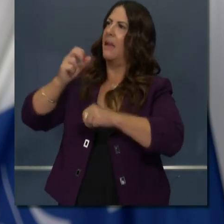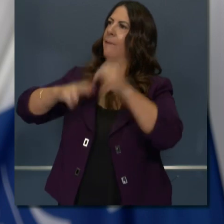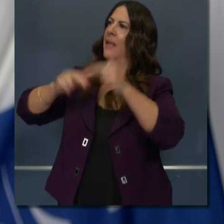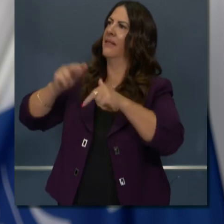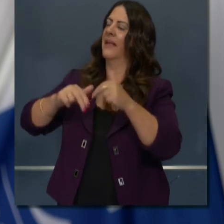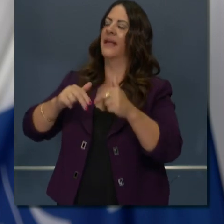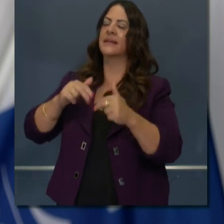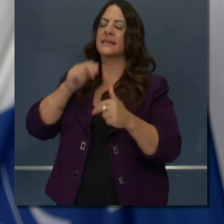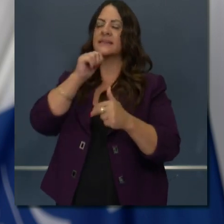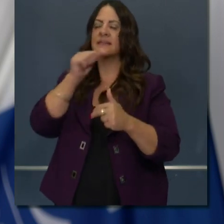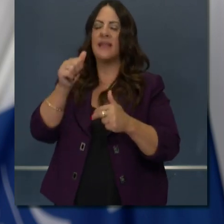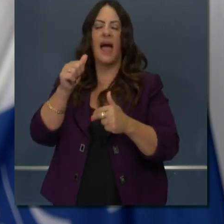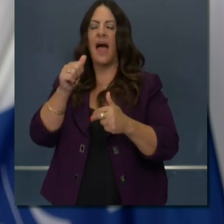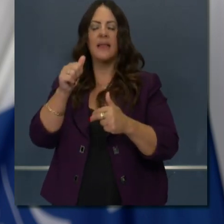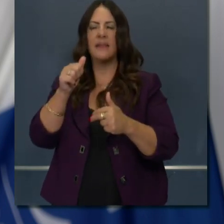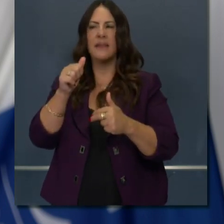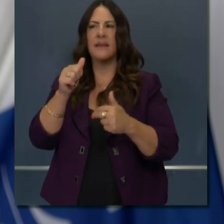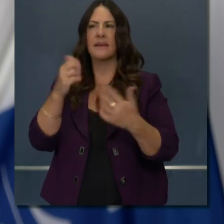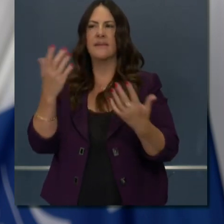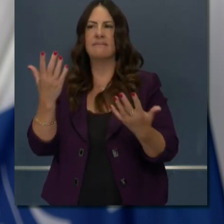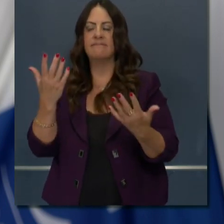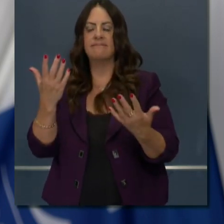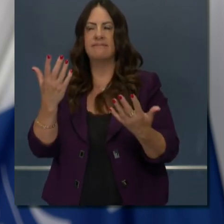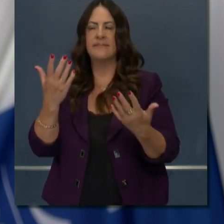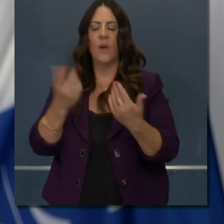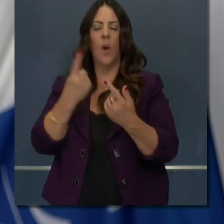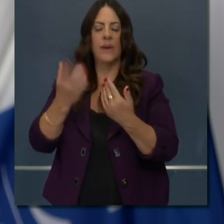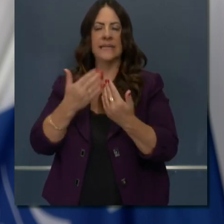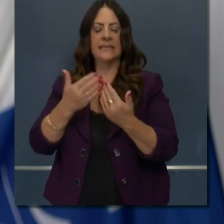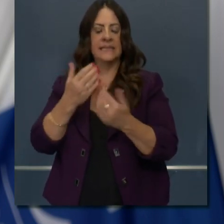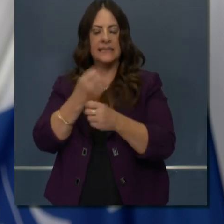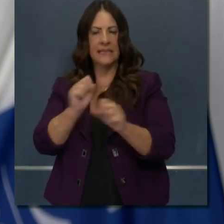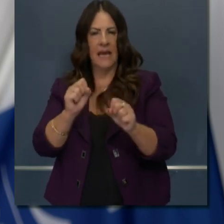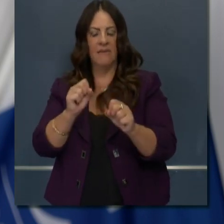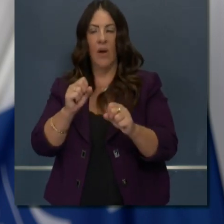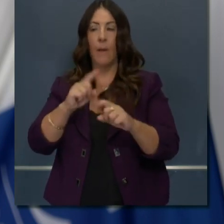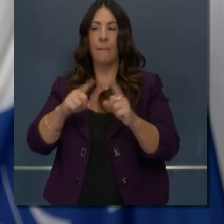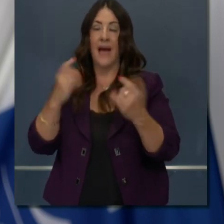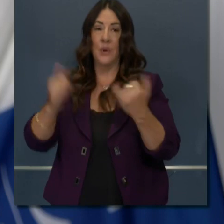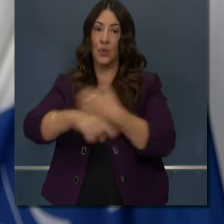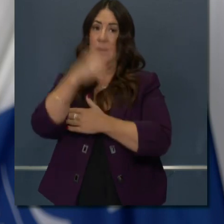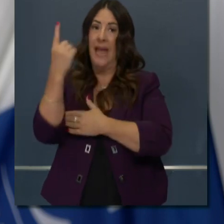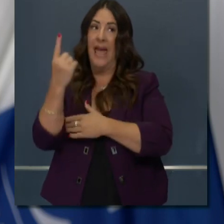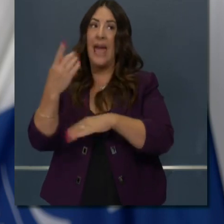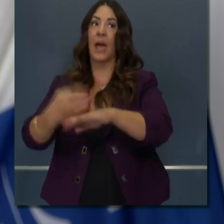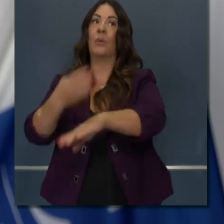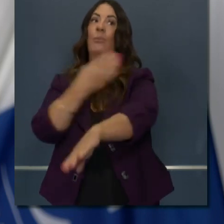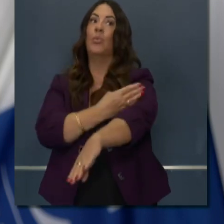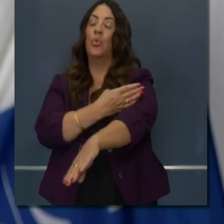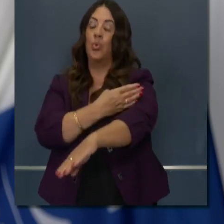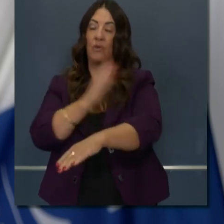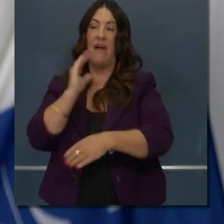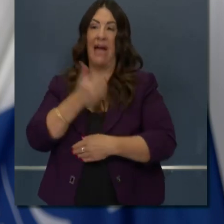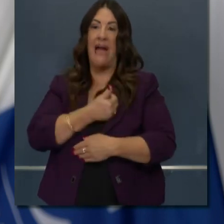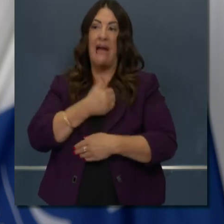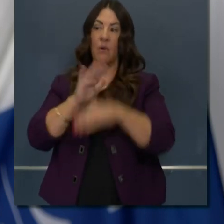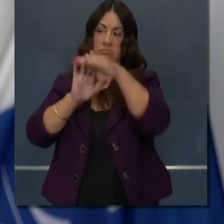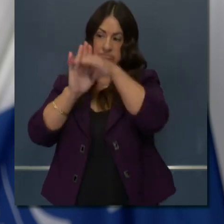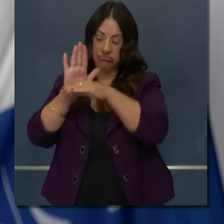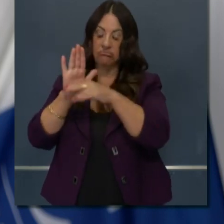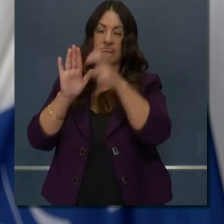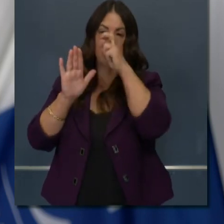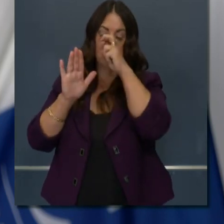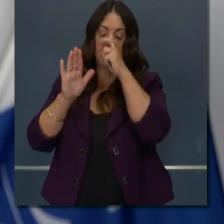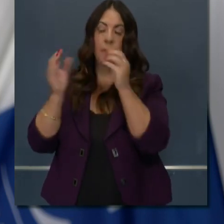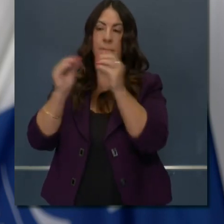today is way safer than, for example, buildings in 1973 or